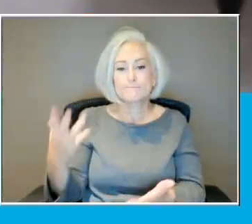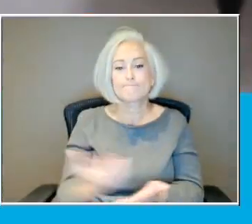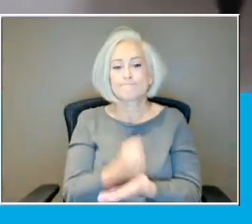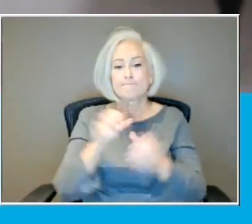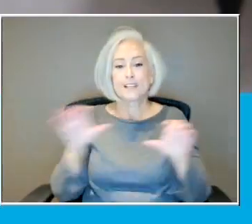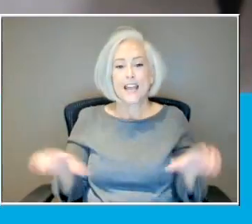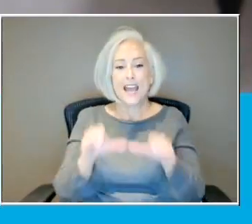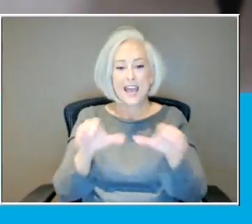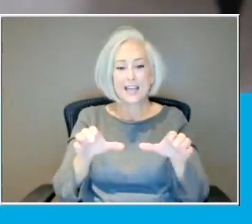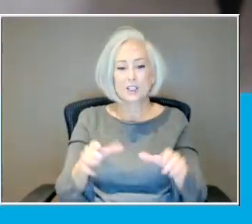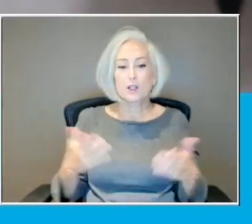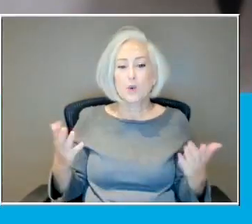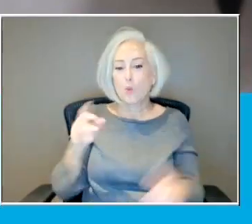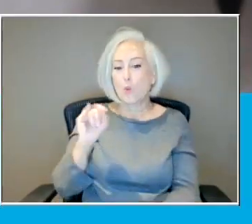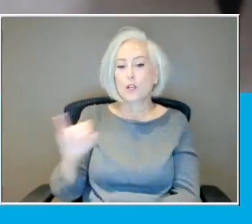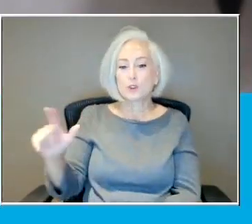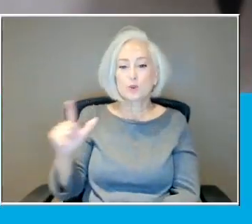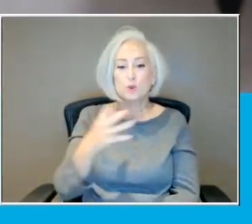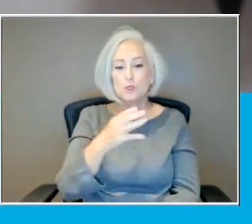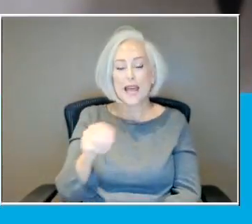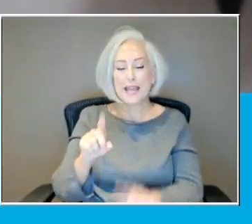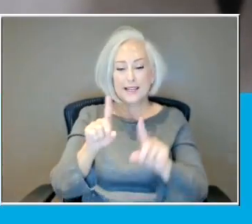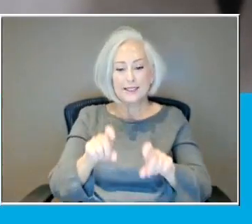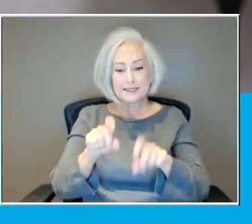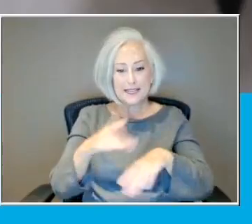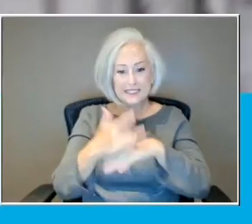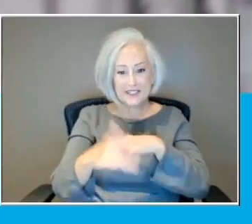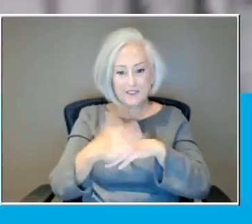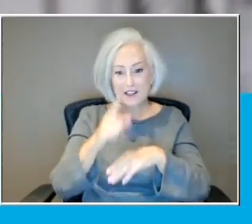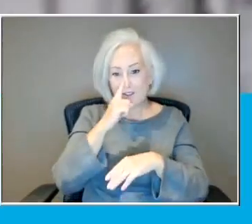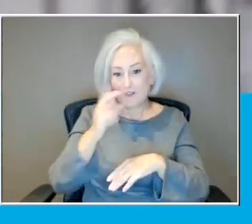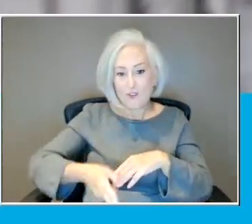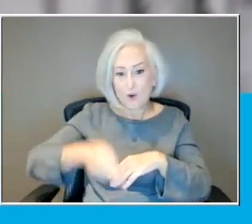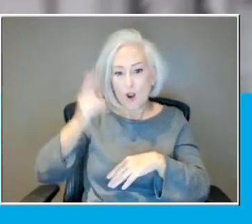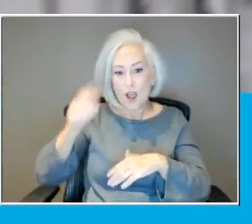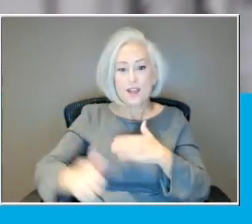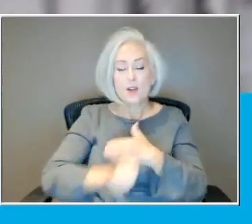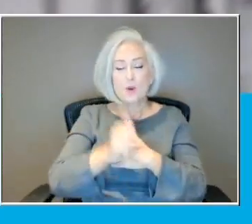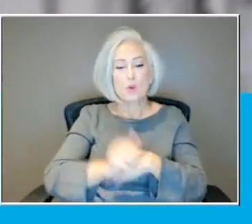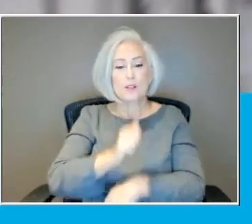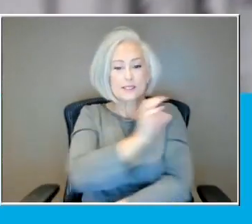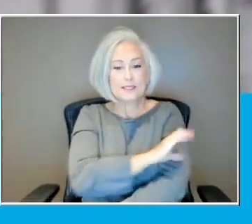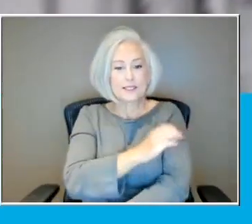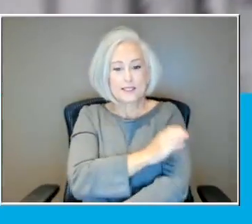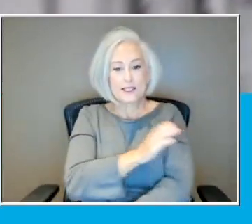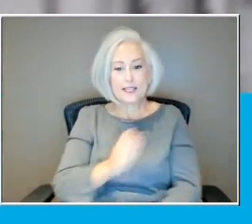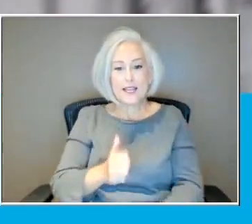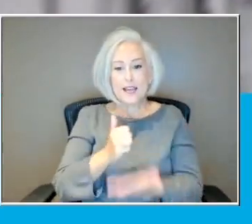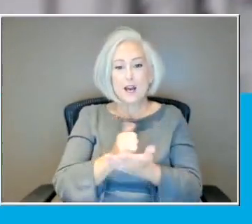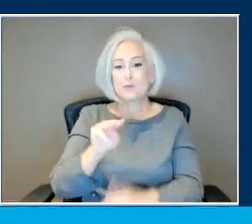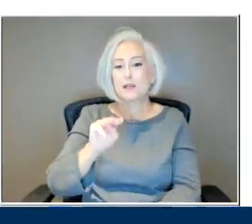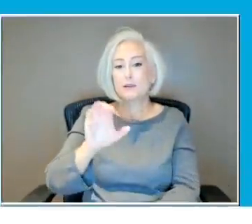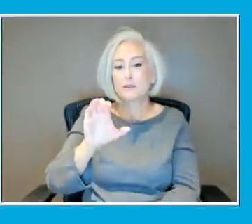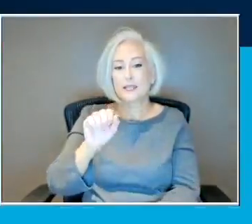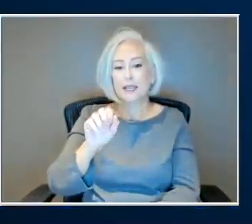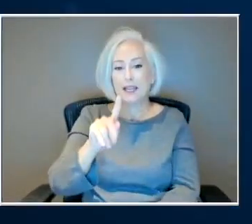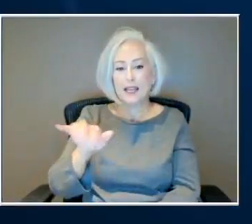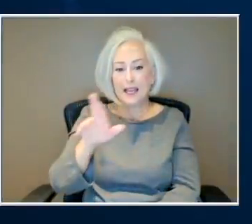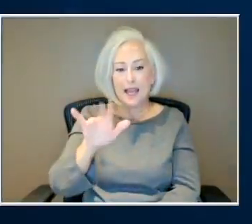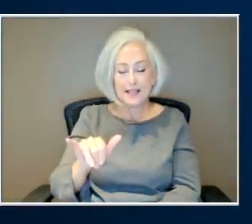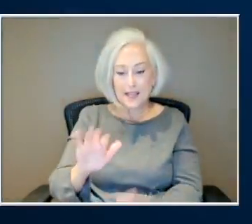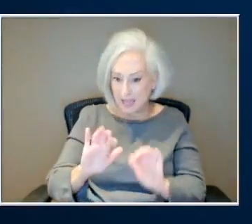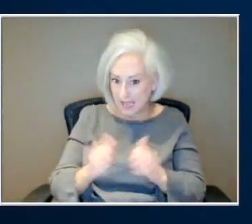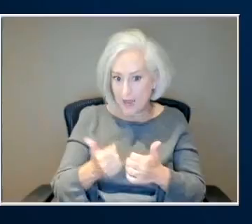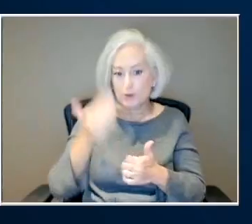tools and tests available at a high-risk breast cancer clinic helping women just like Michaela. Plus, how to know if you are at